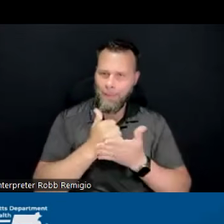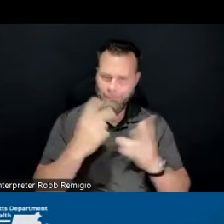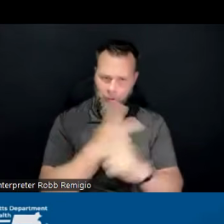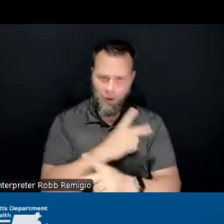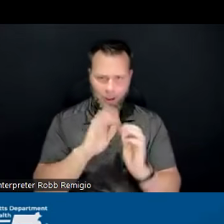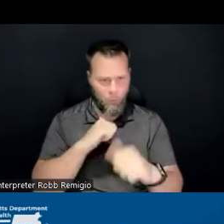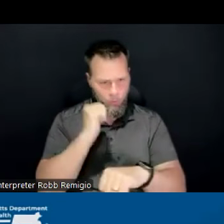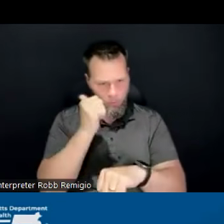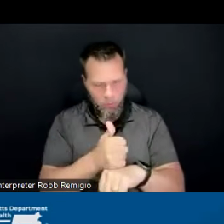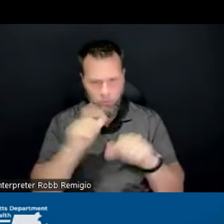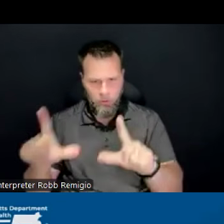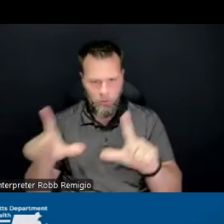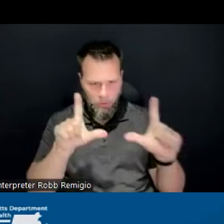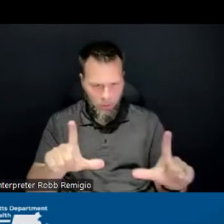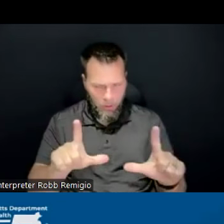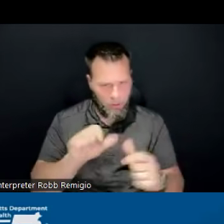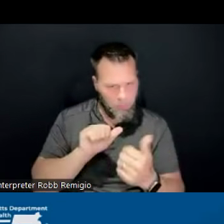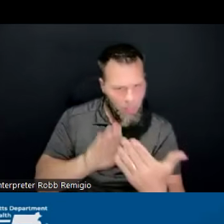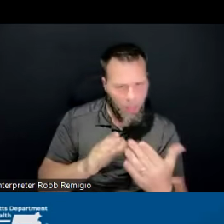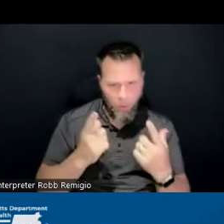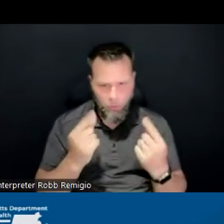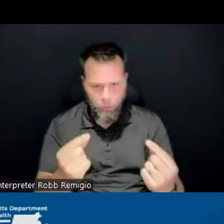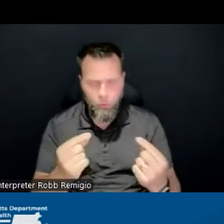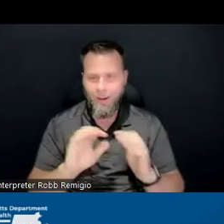can then use the data to inform what it is that you do.